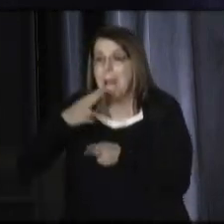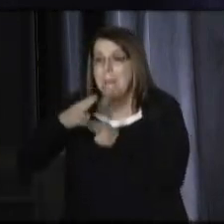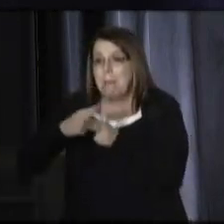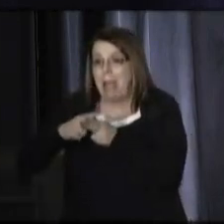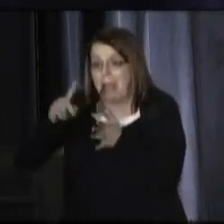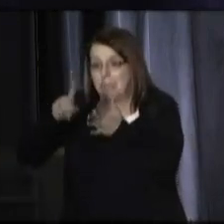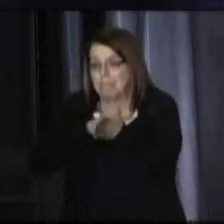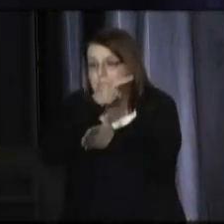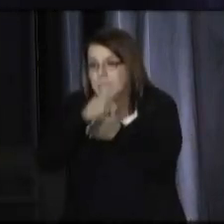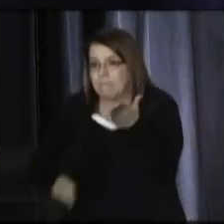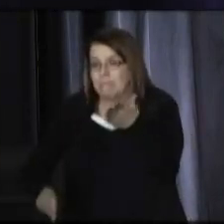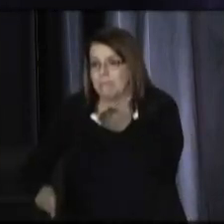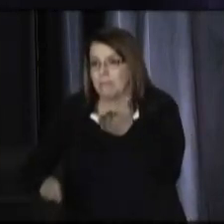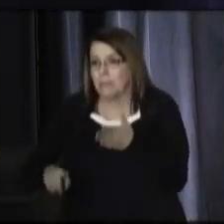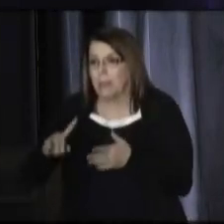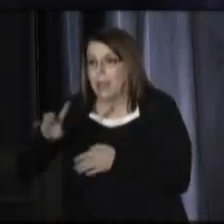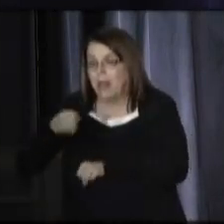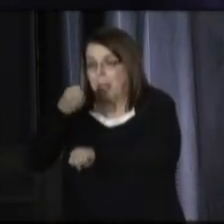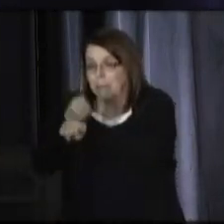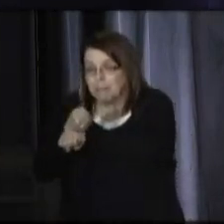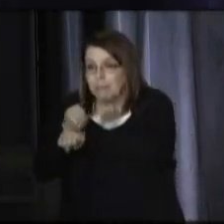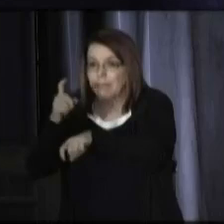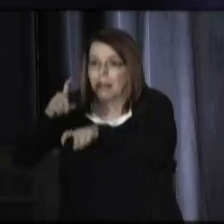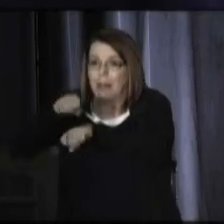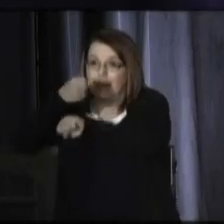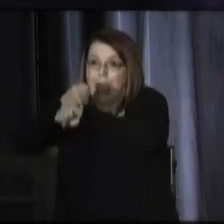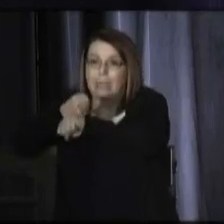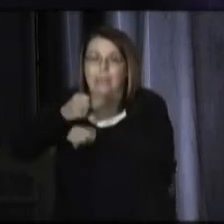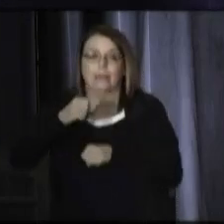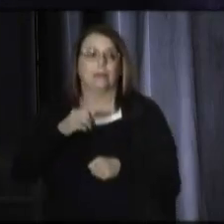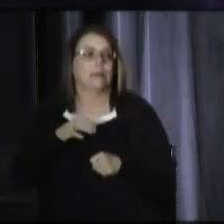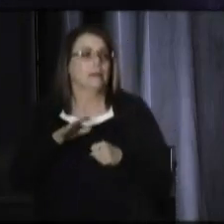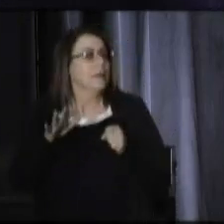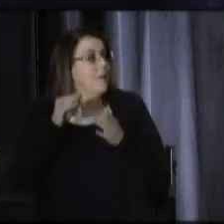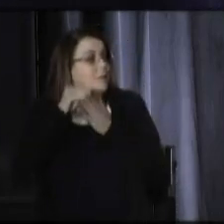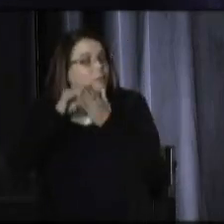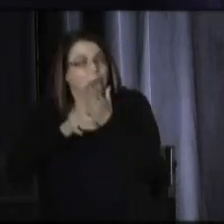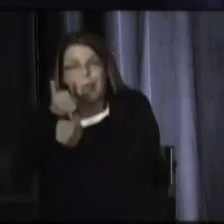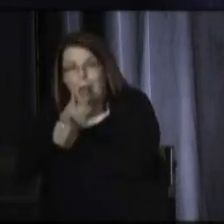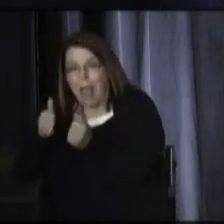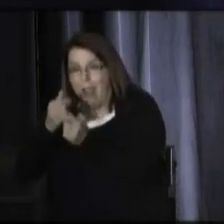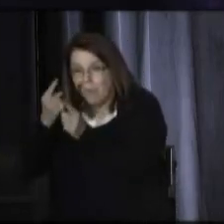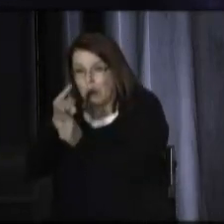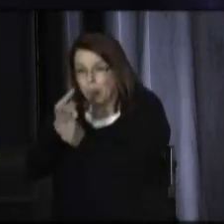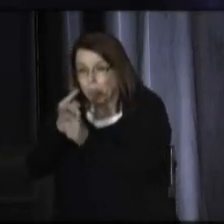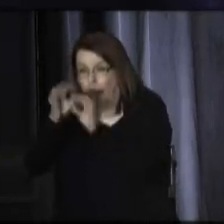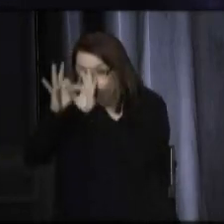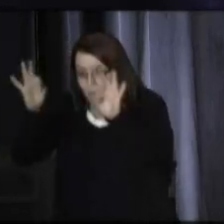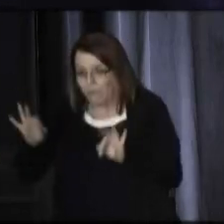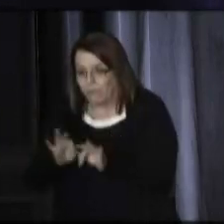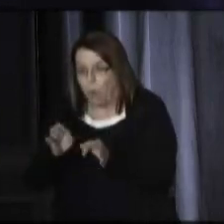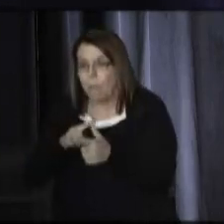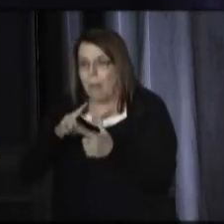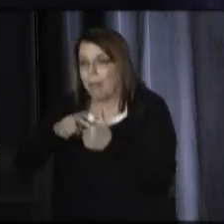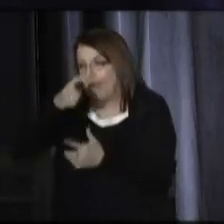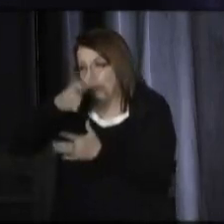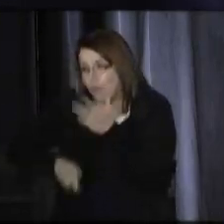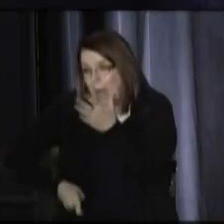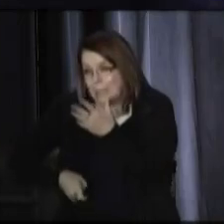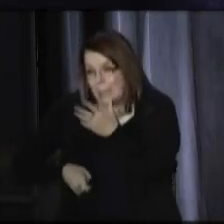delicious fungus, but was really a load of human crap. Has he not composed